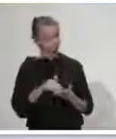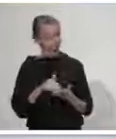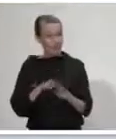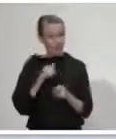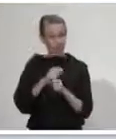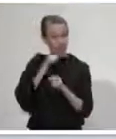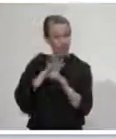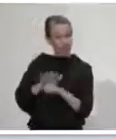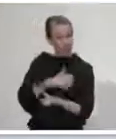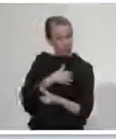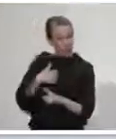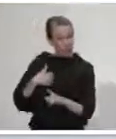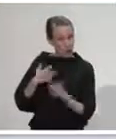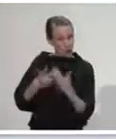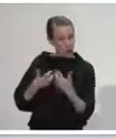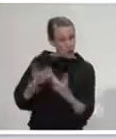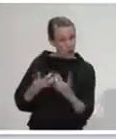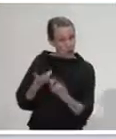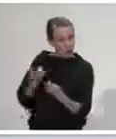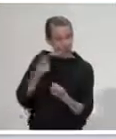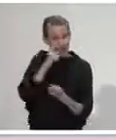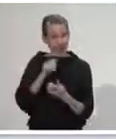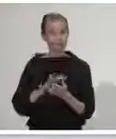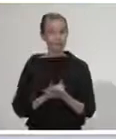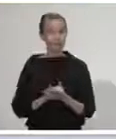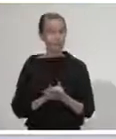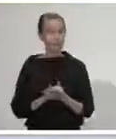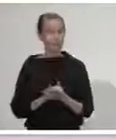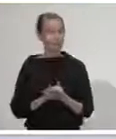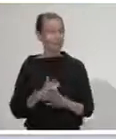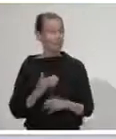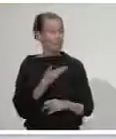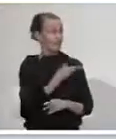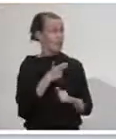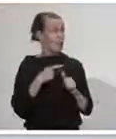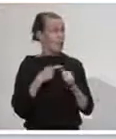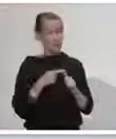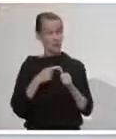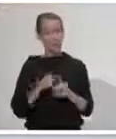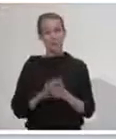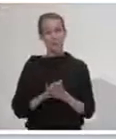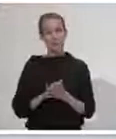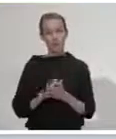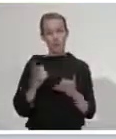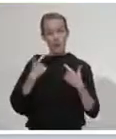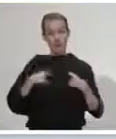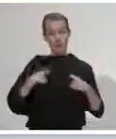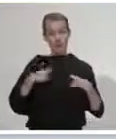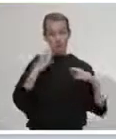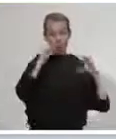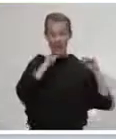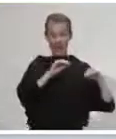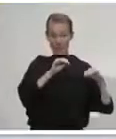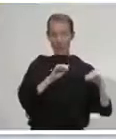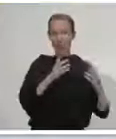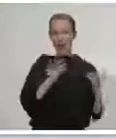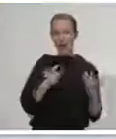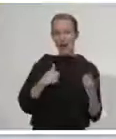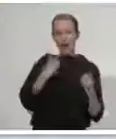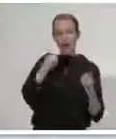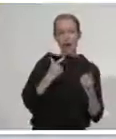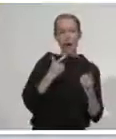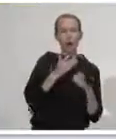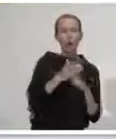The Ministry of Education has intervened here, and rightly so, and are seeking to try and mediate a solution. One of the tricky issues is